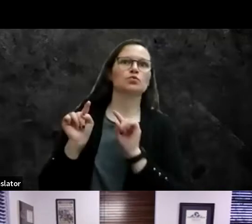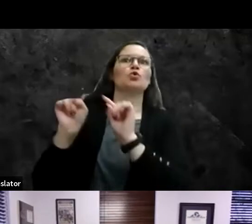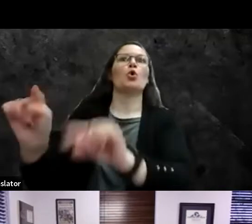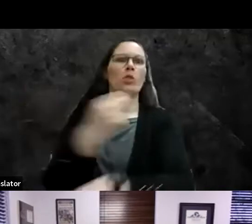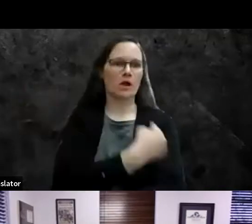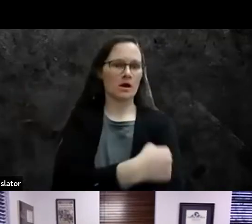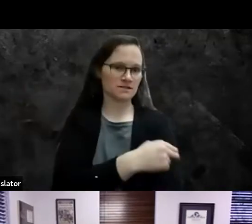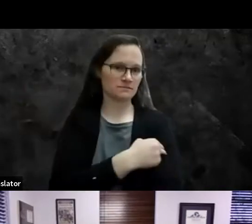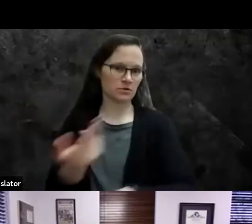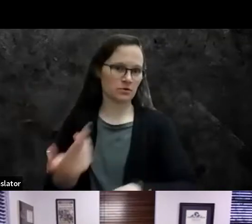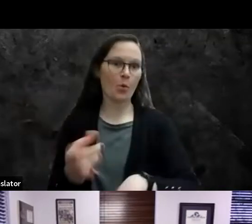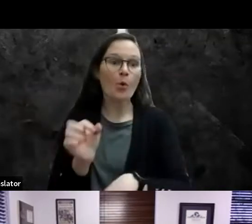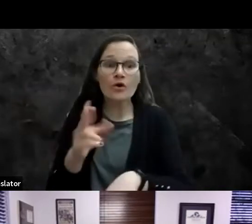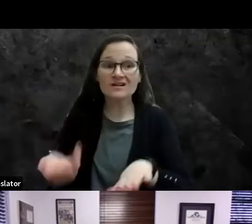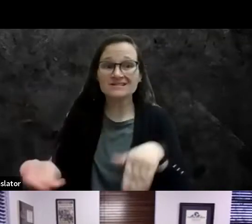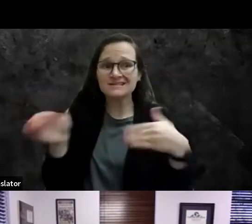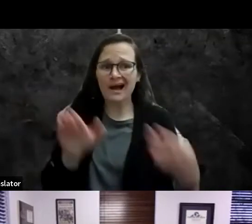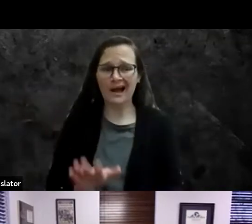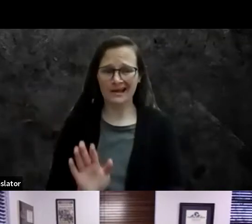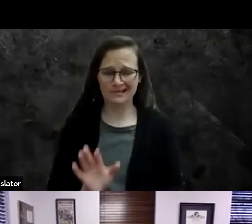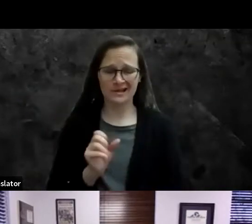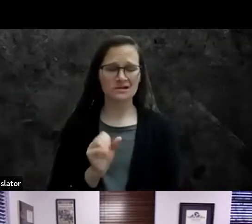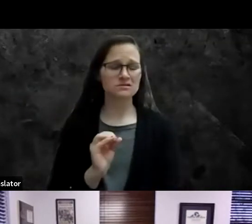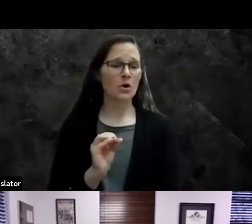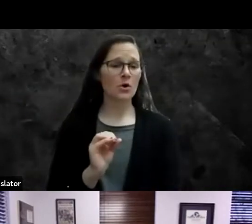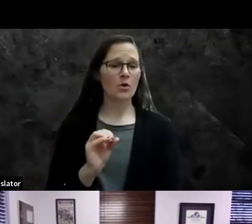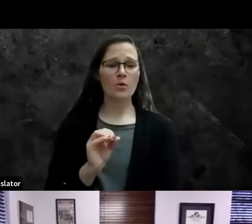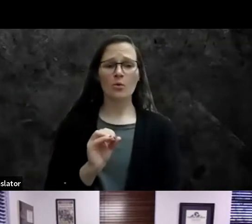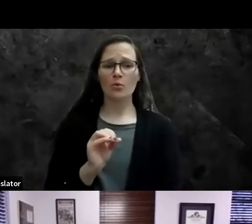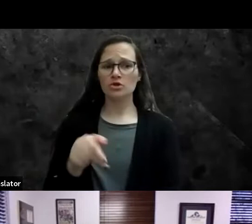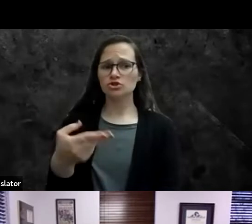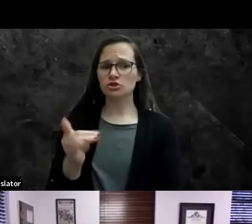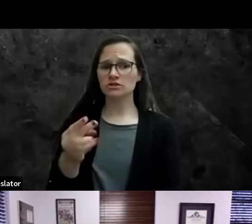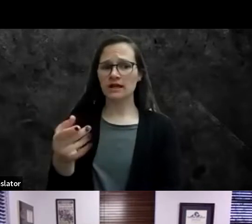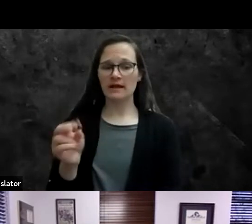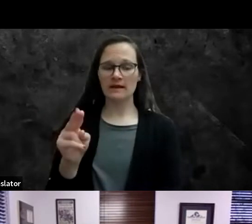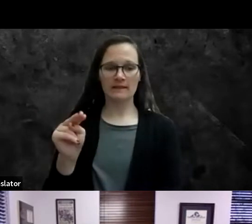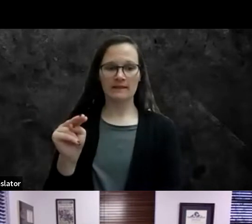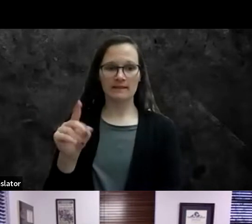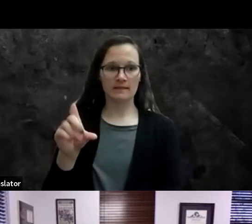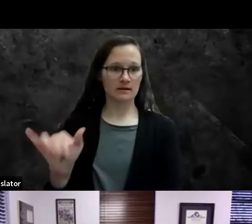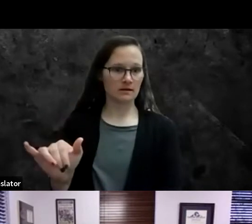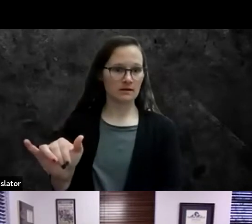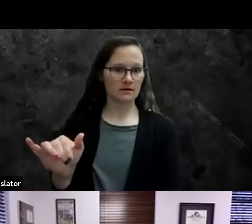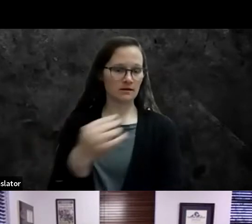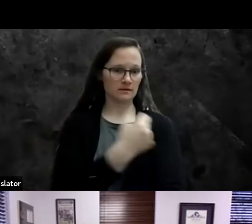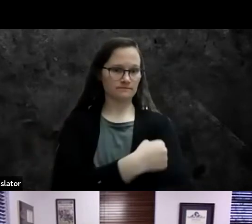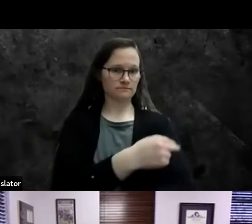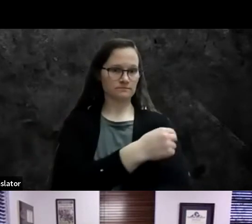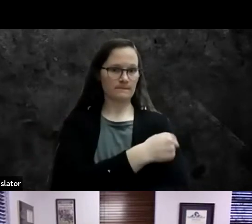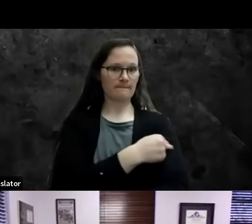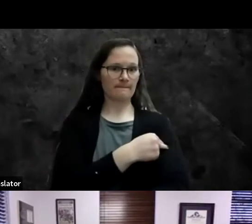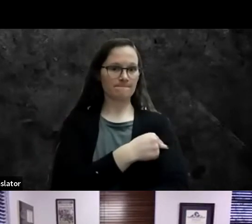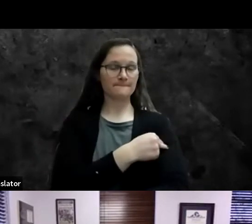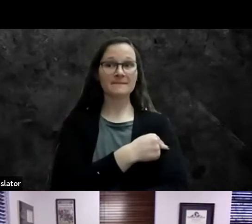is very clear on that. Kathy, did you have anything you'd like to add to that? Yes, well, those hospitalizations are not without consequence,